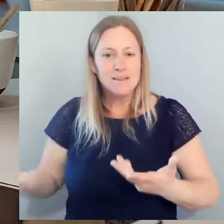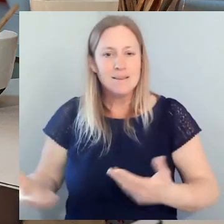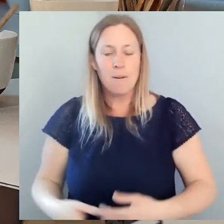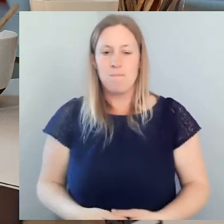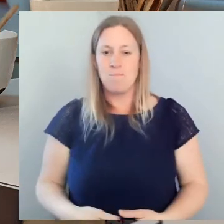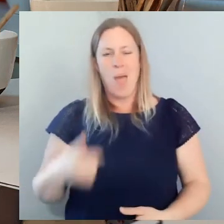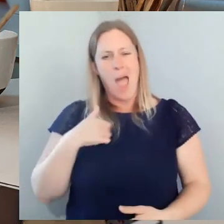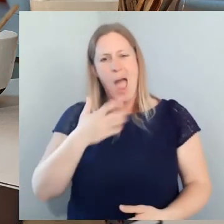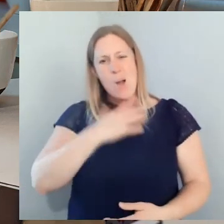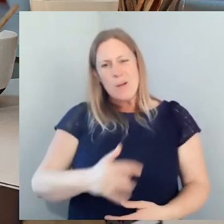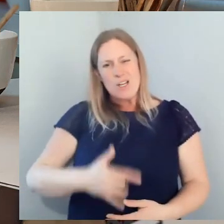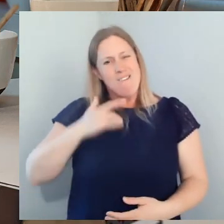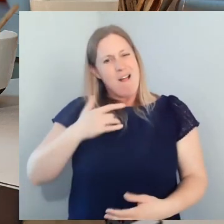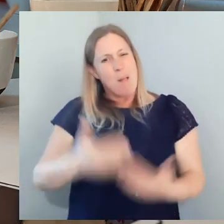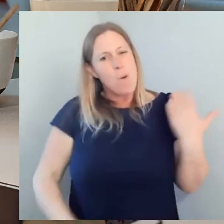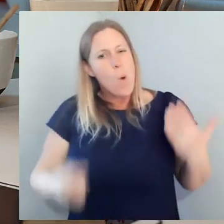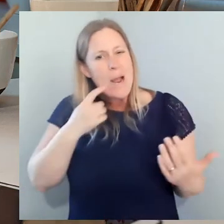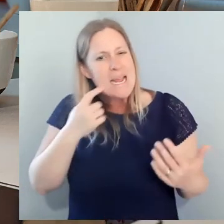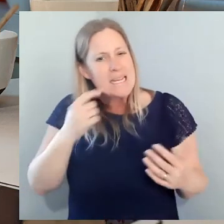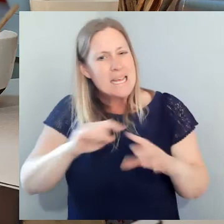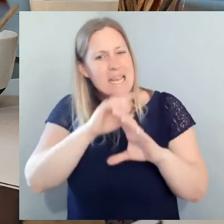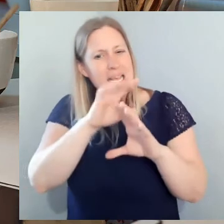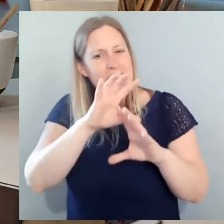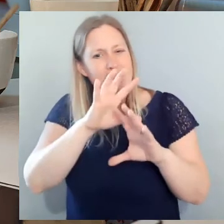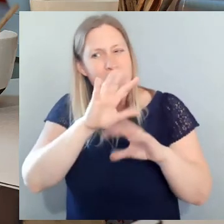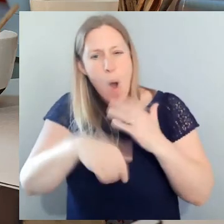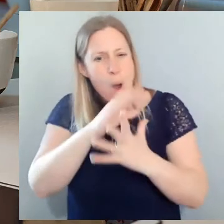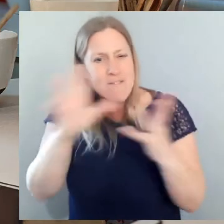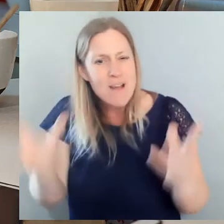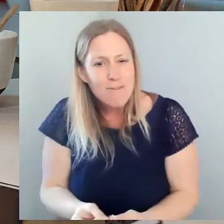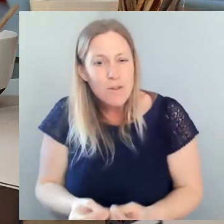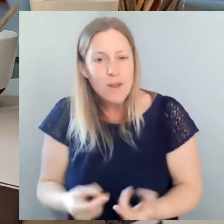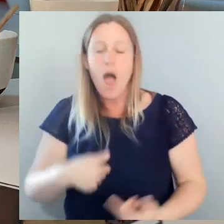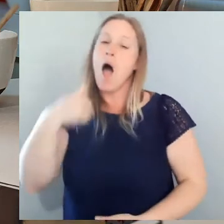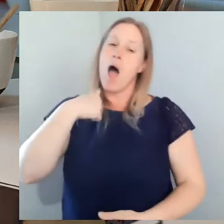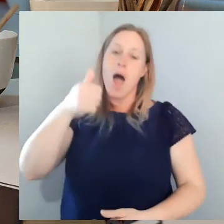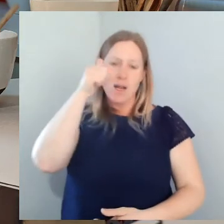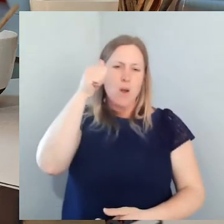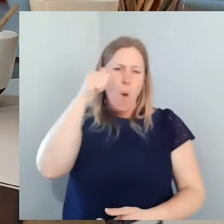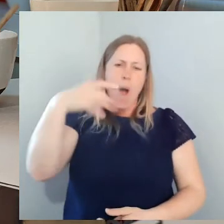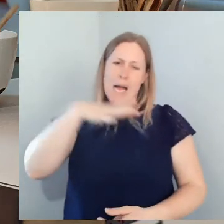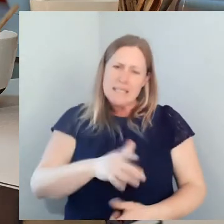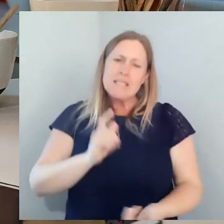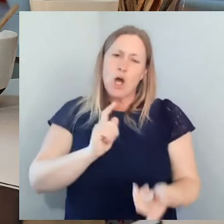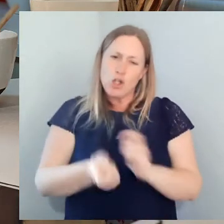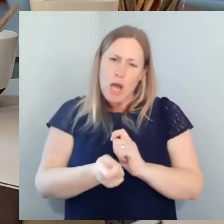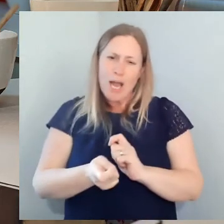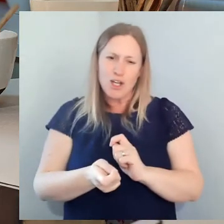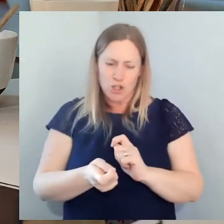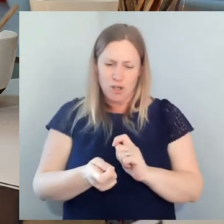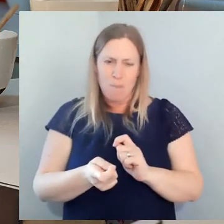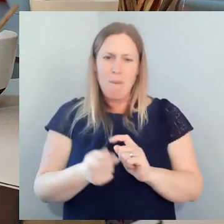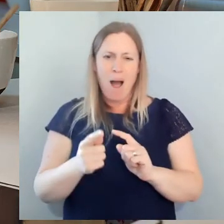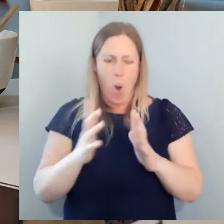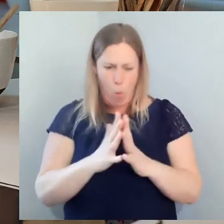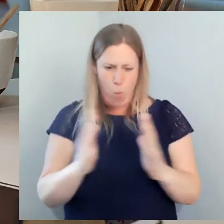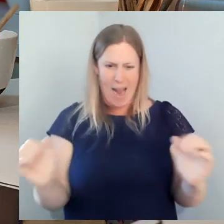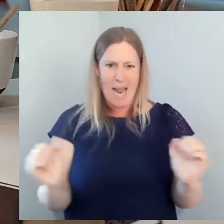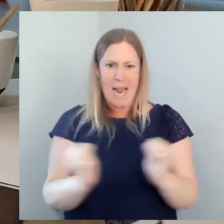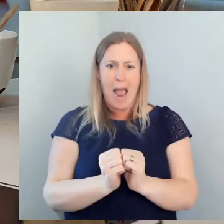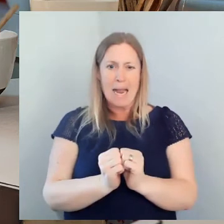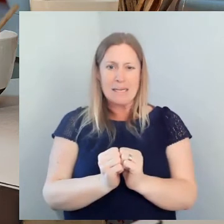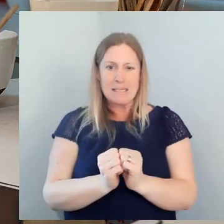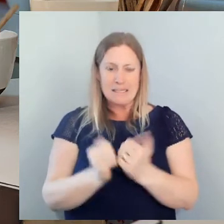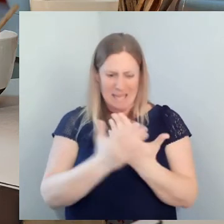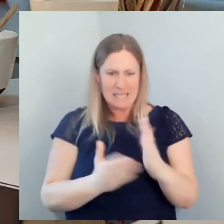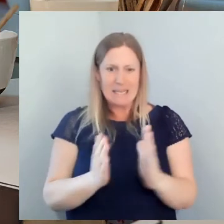for glory. But I wish I felt easier about it all. I know I've got to make changes, but